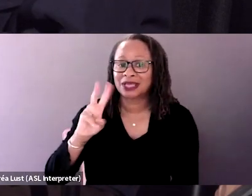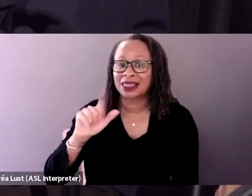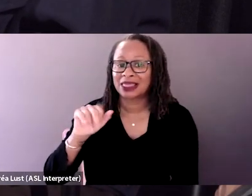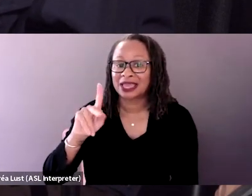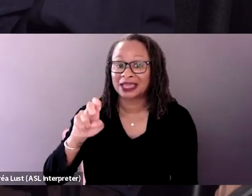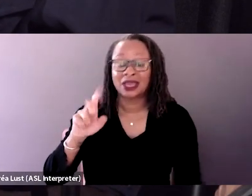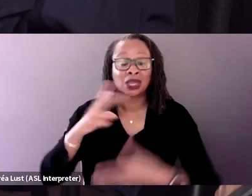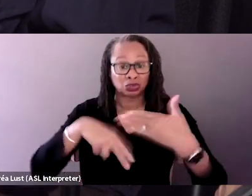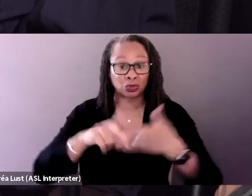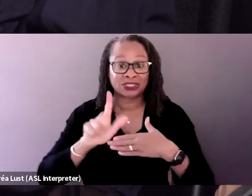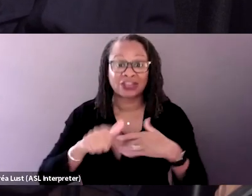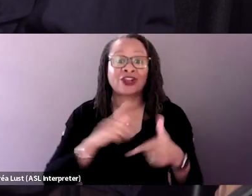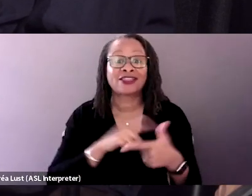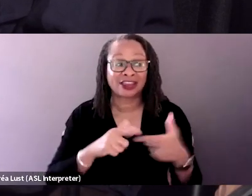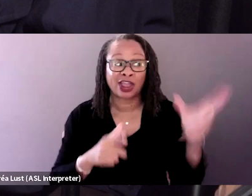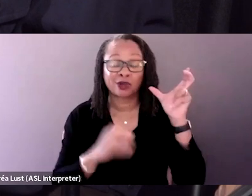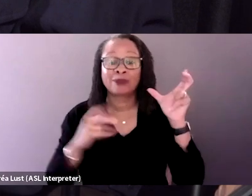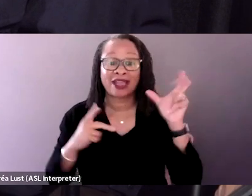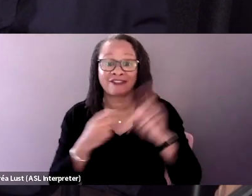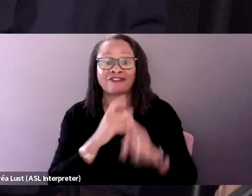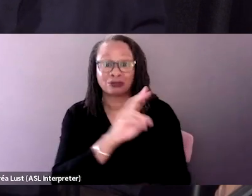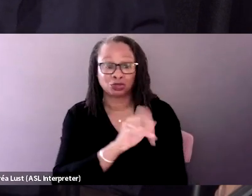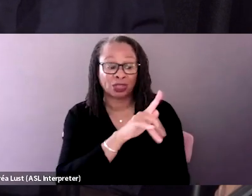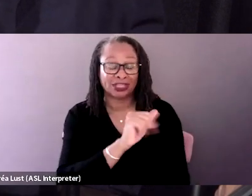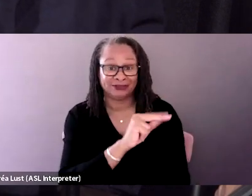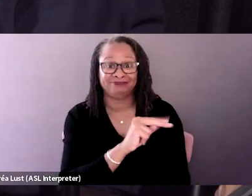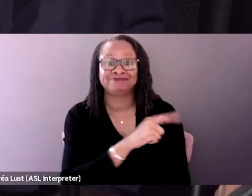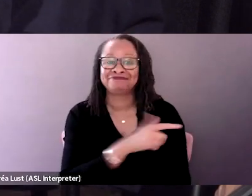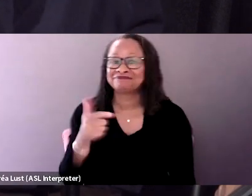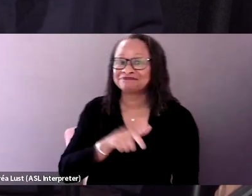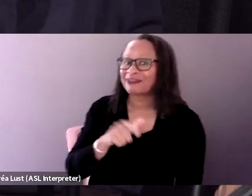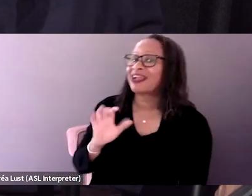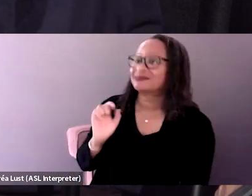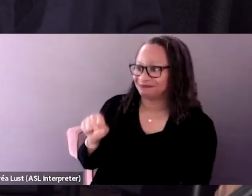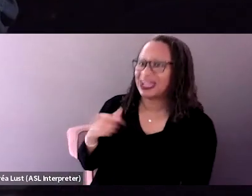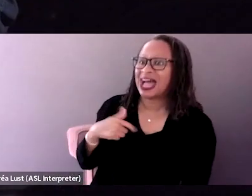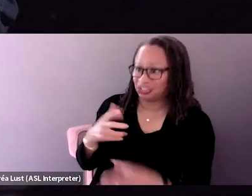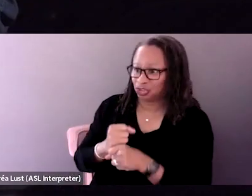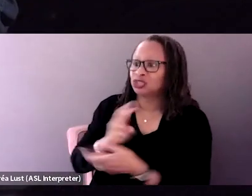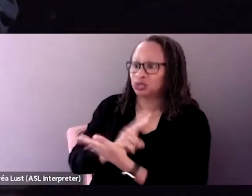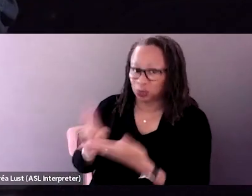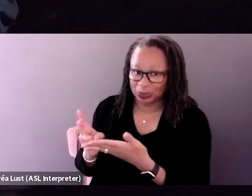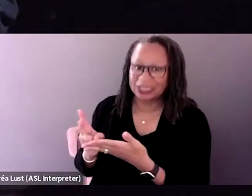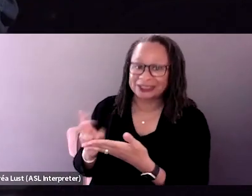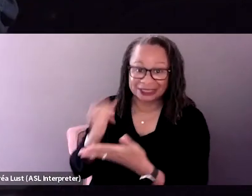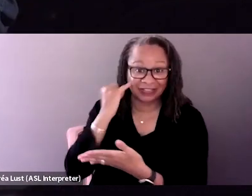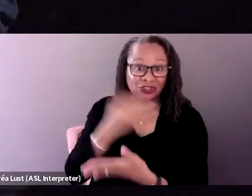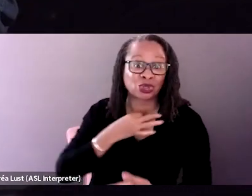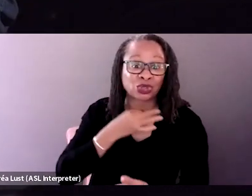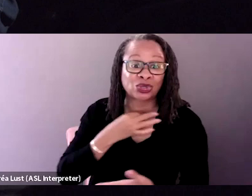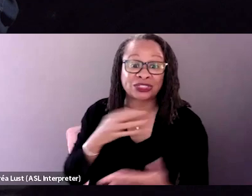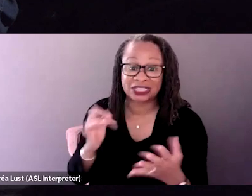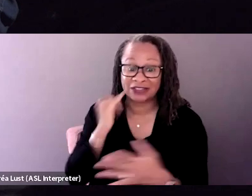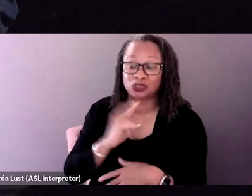back from Julian. And I did actually take 2 weeks, in case you guys were wondering if that was true or